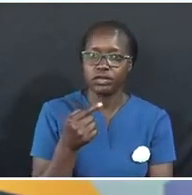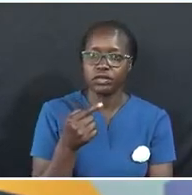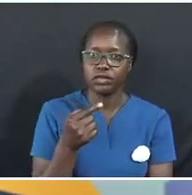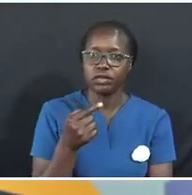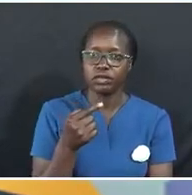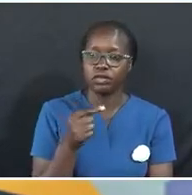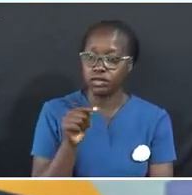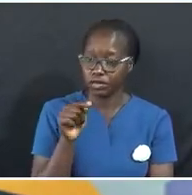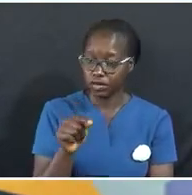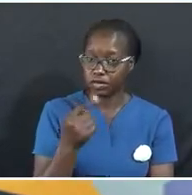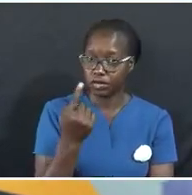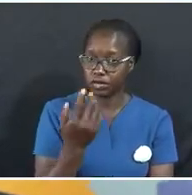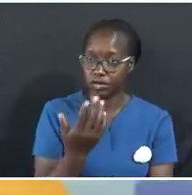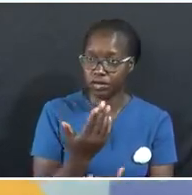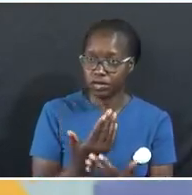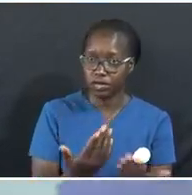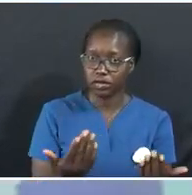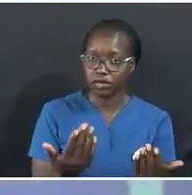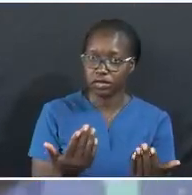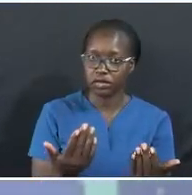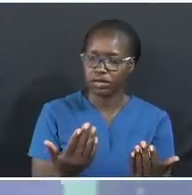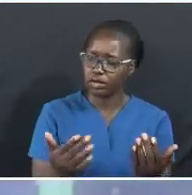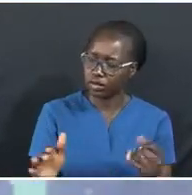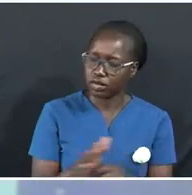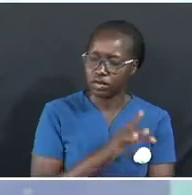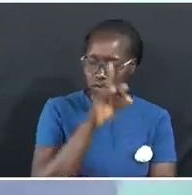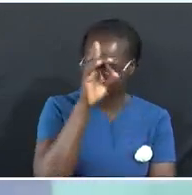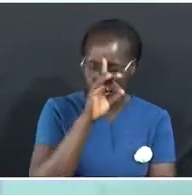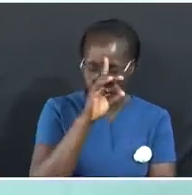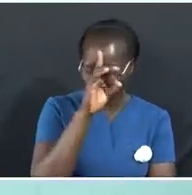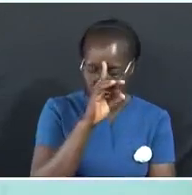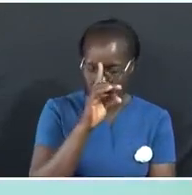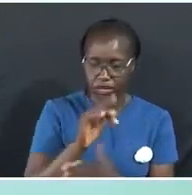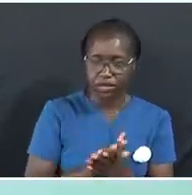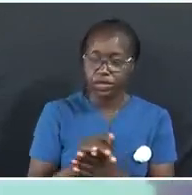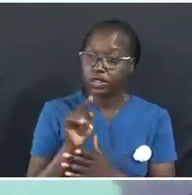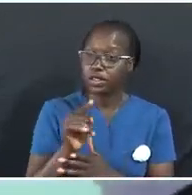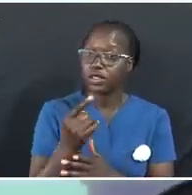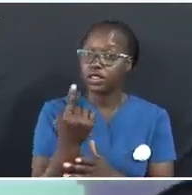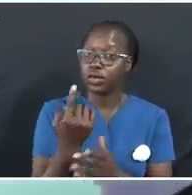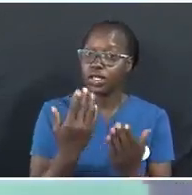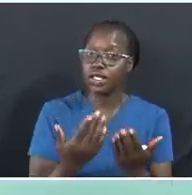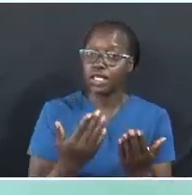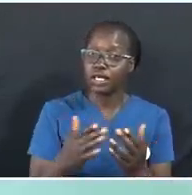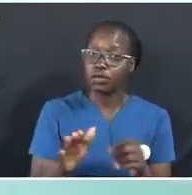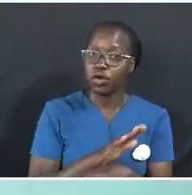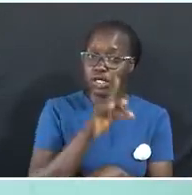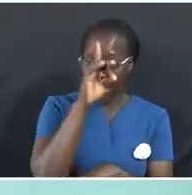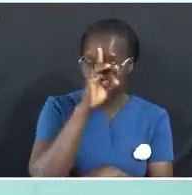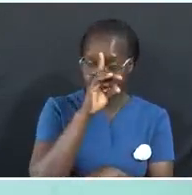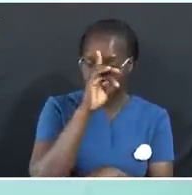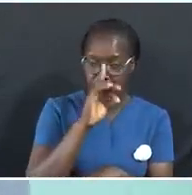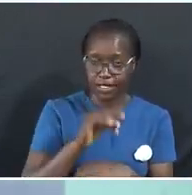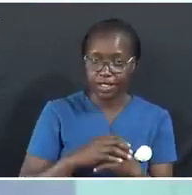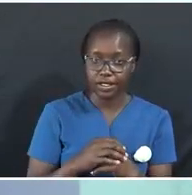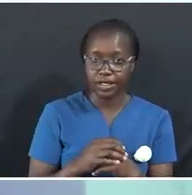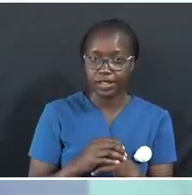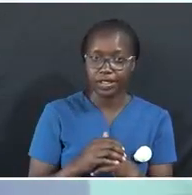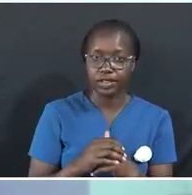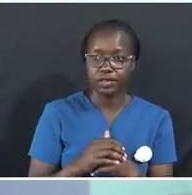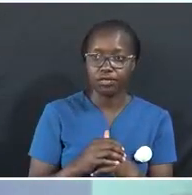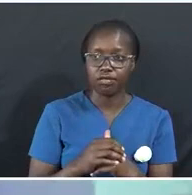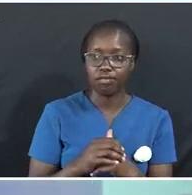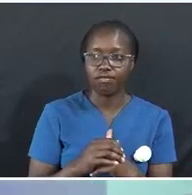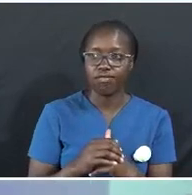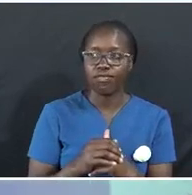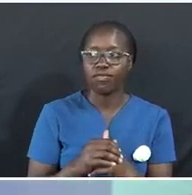one thing is most urgent. This one thing is most urgent. And I hope those ones